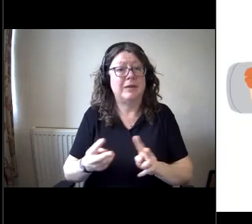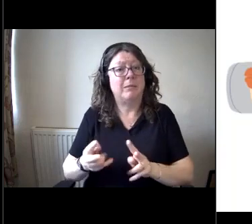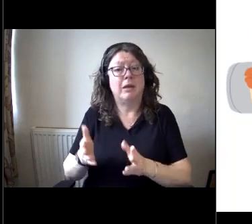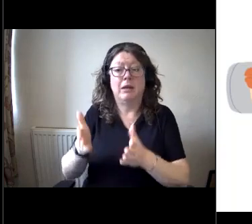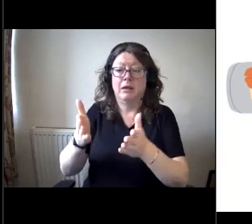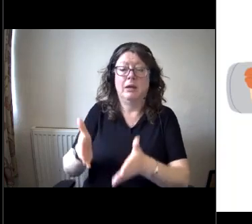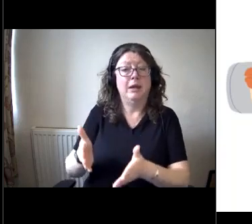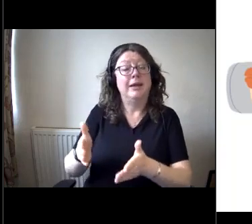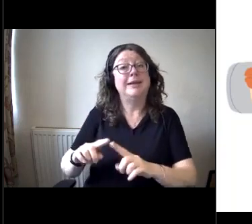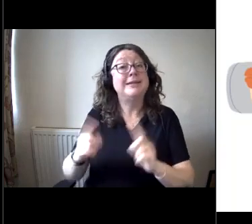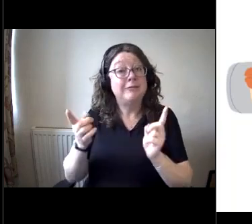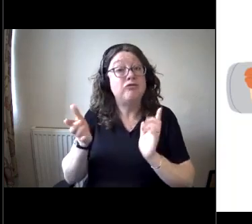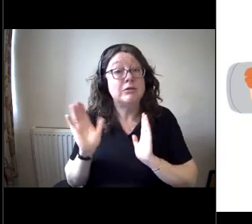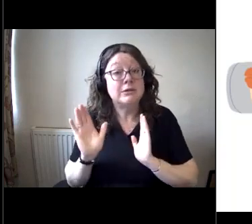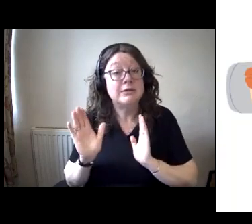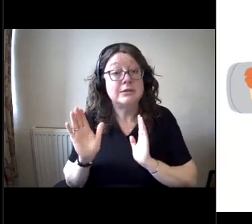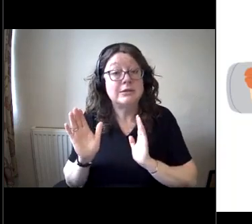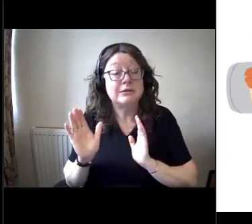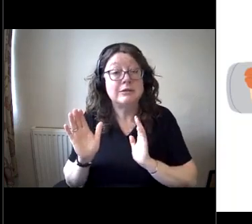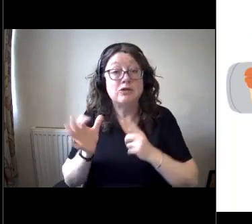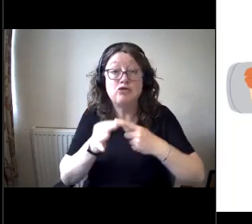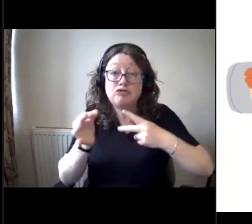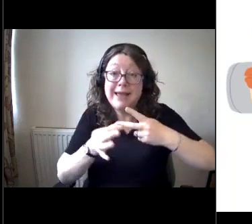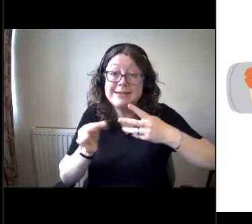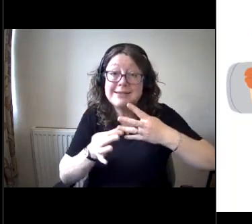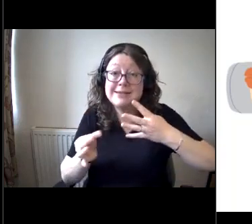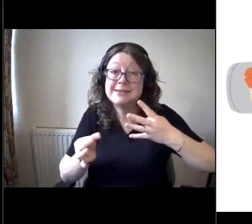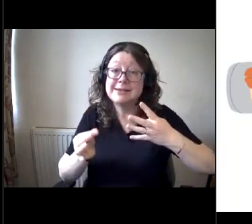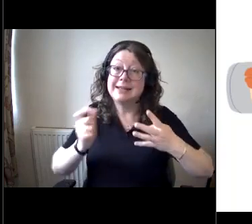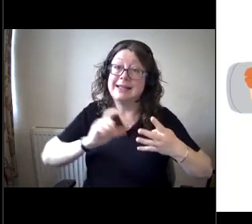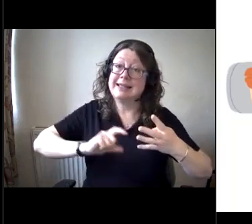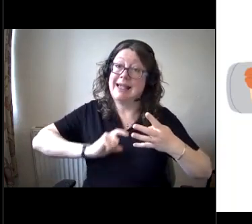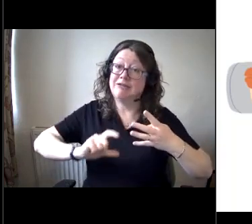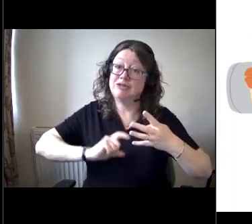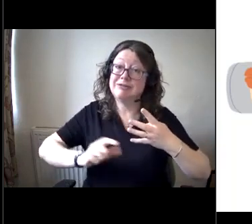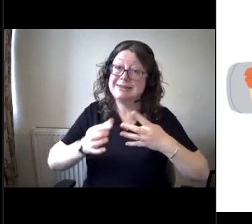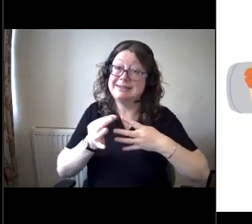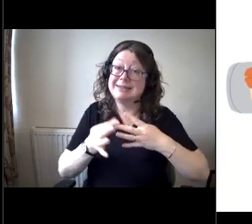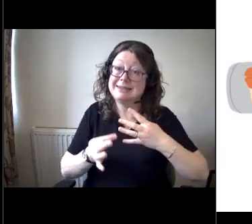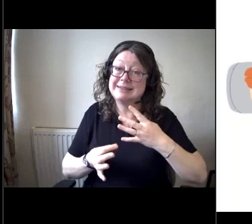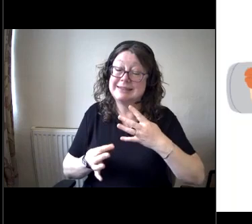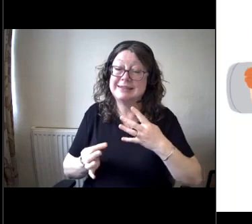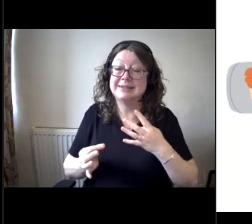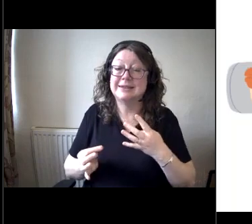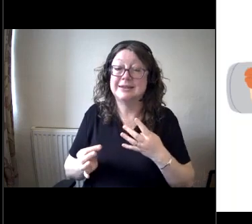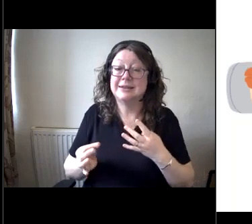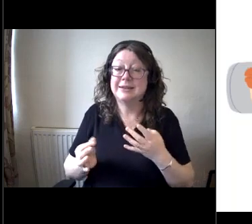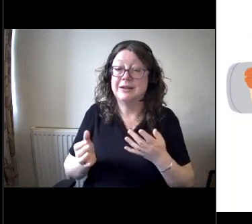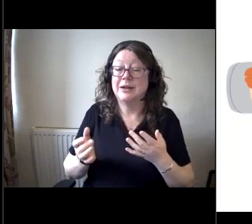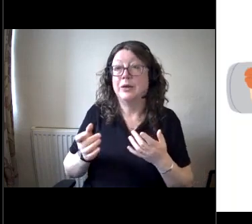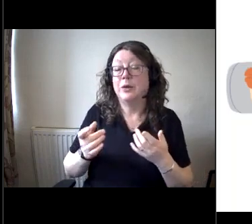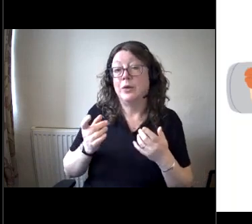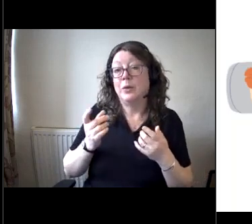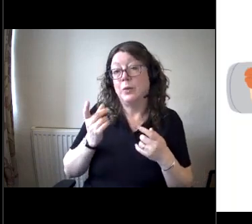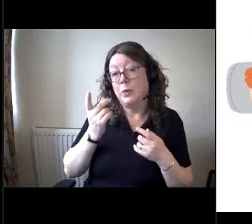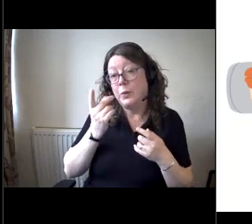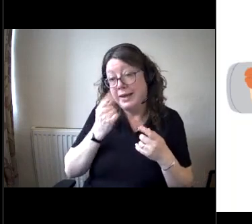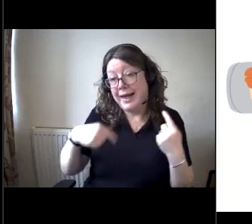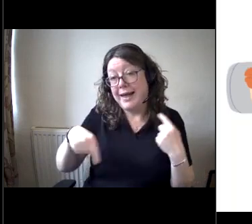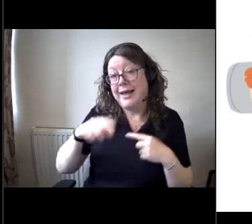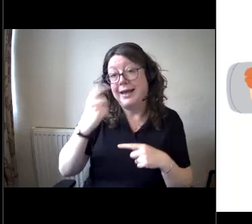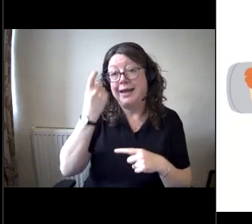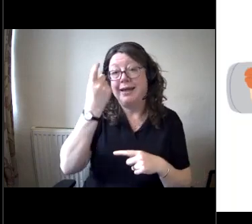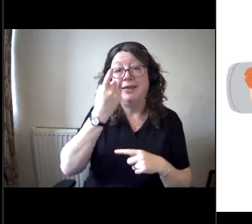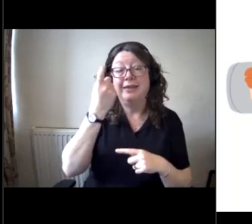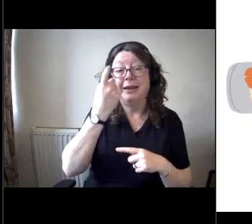We can talk about it as traits and characteristics instead. We can think about how